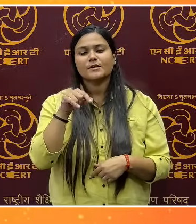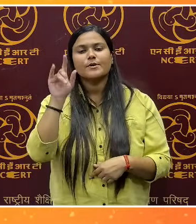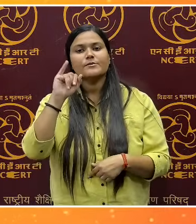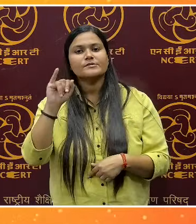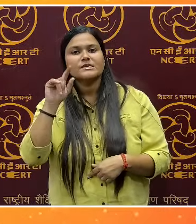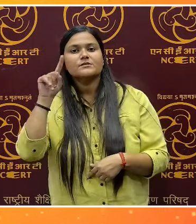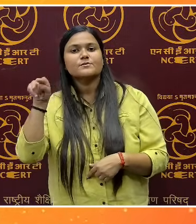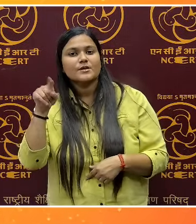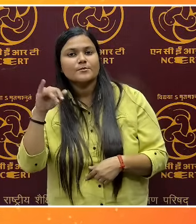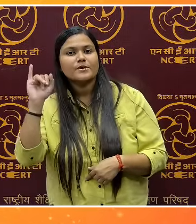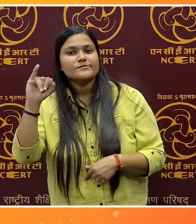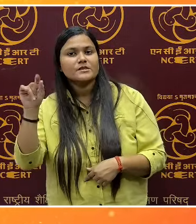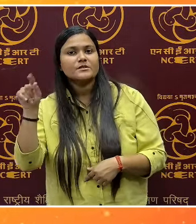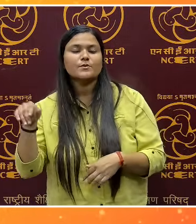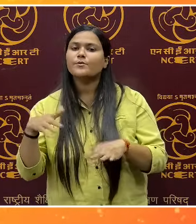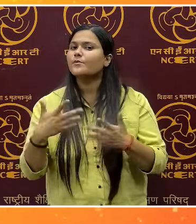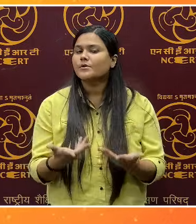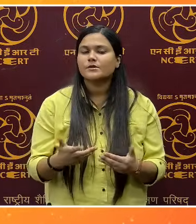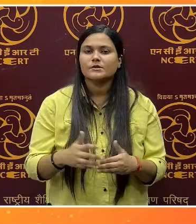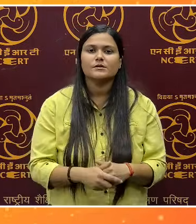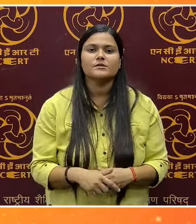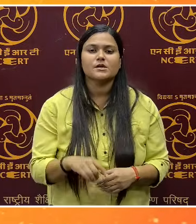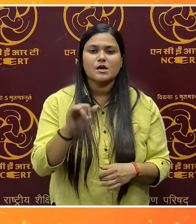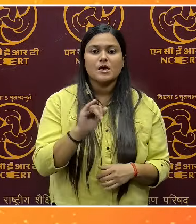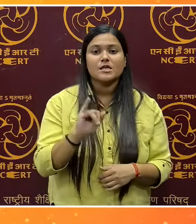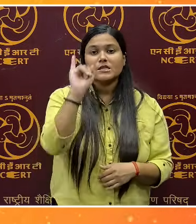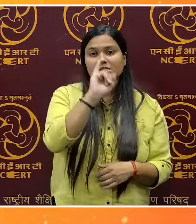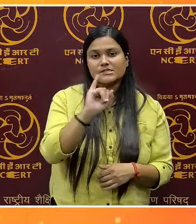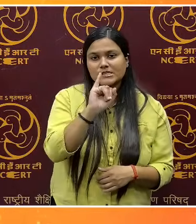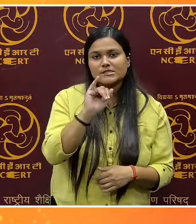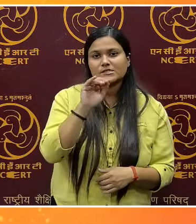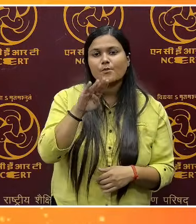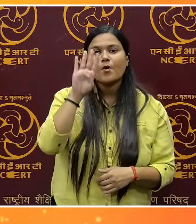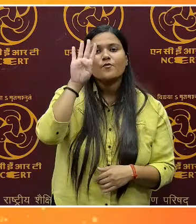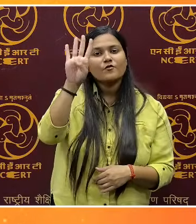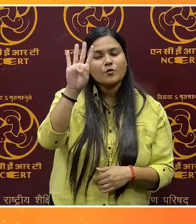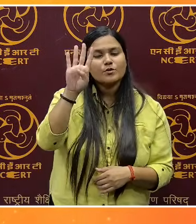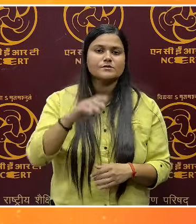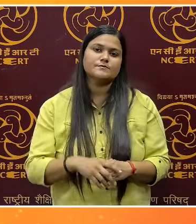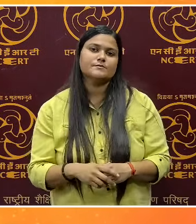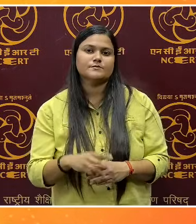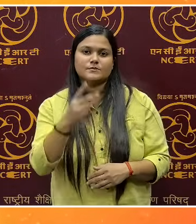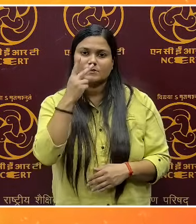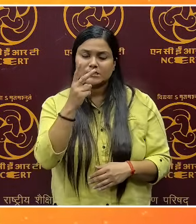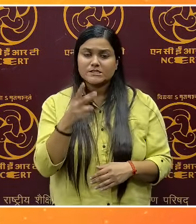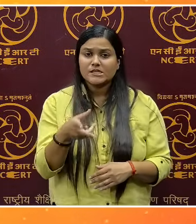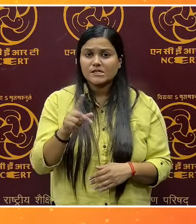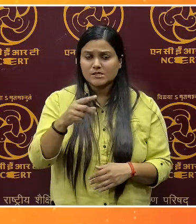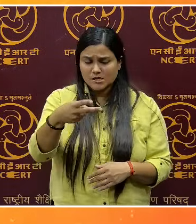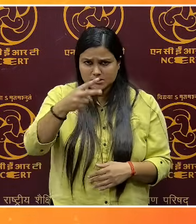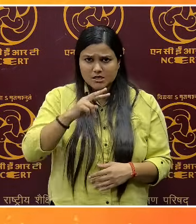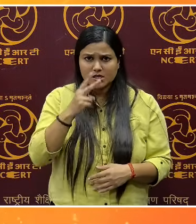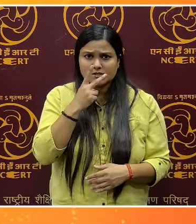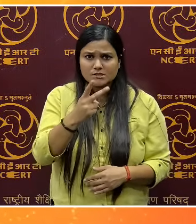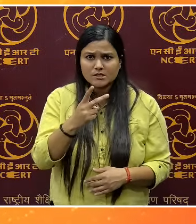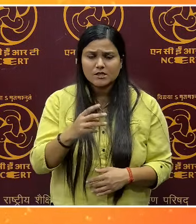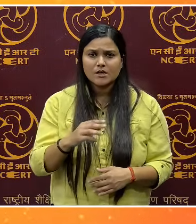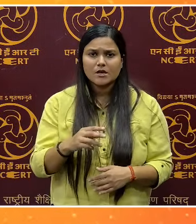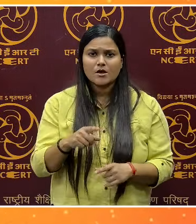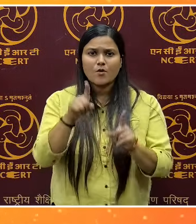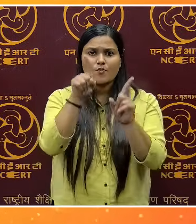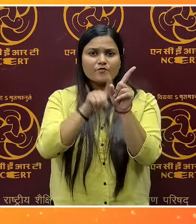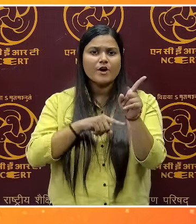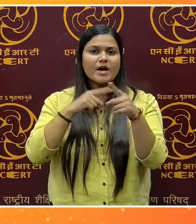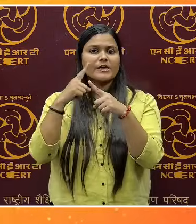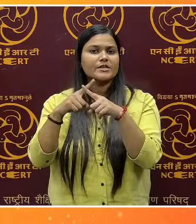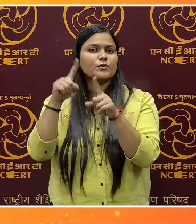6 to the power 4. 4. Okay. Now, if I have variables also, see, can you see the second one? Y into y, Shivani. Hai so,